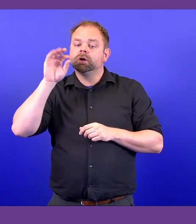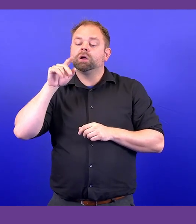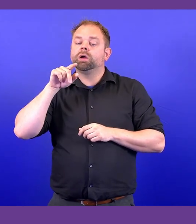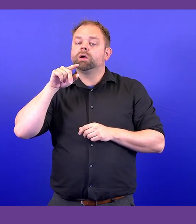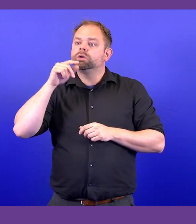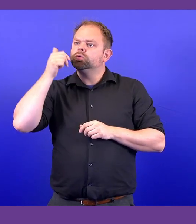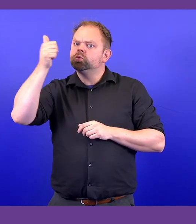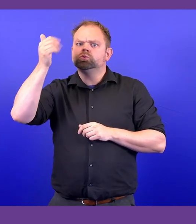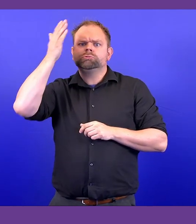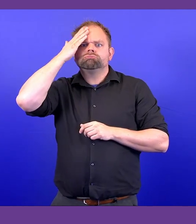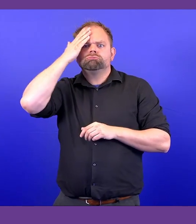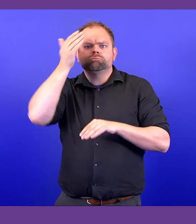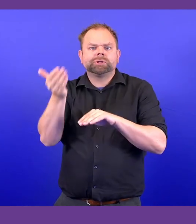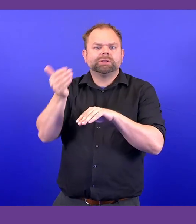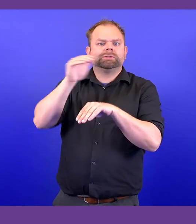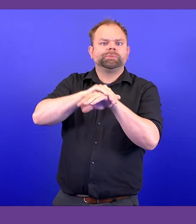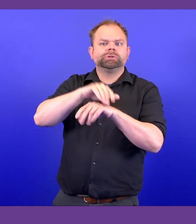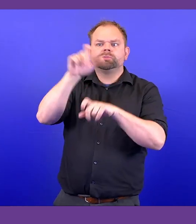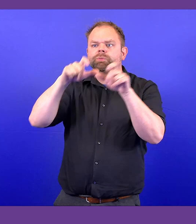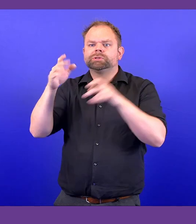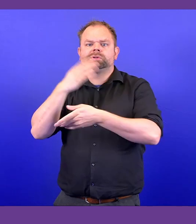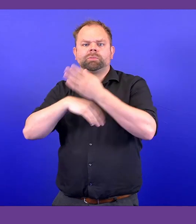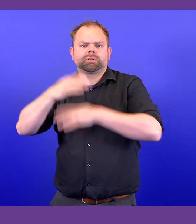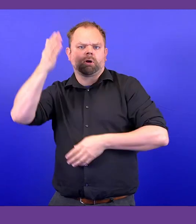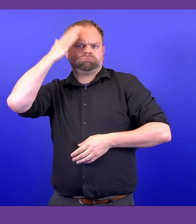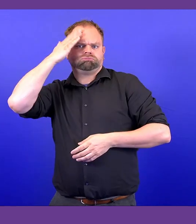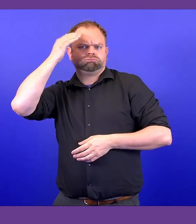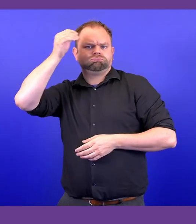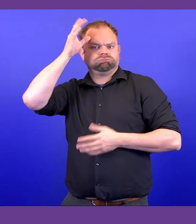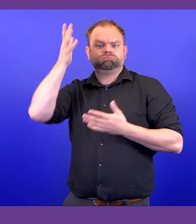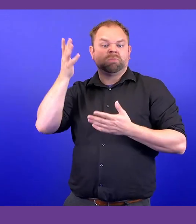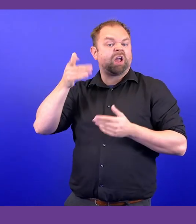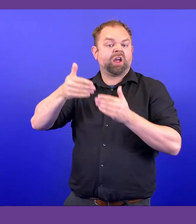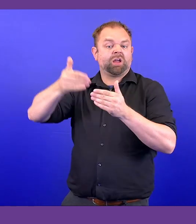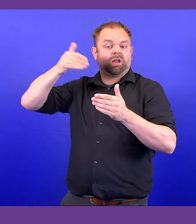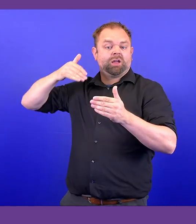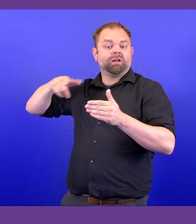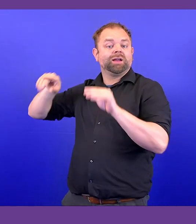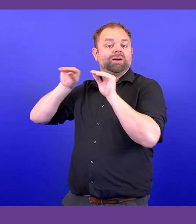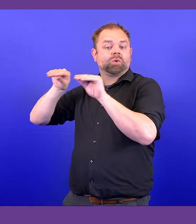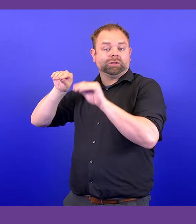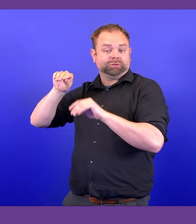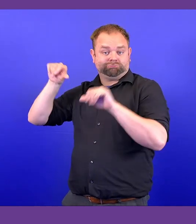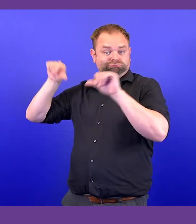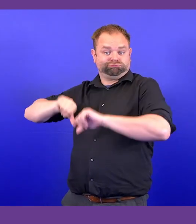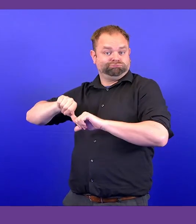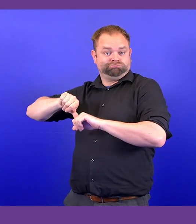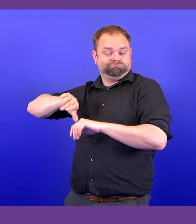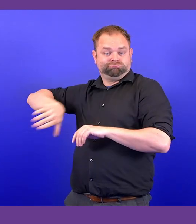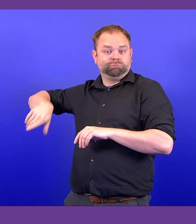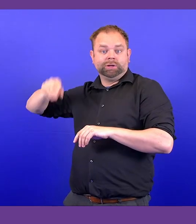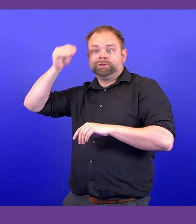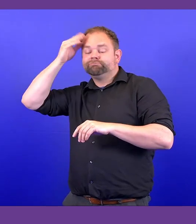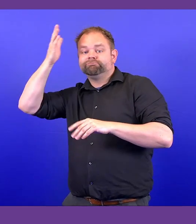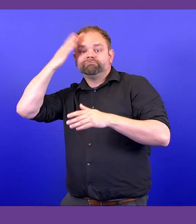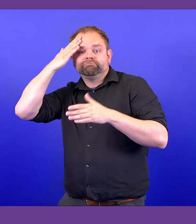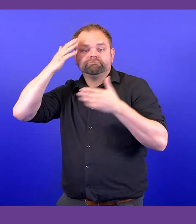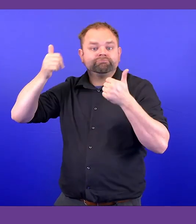the topics are very complex. So you have to be really spend a long time to get familiar. And I'm just mentioning the